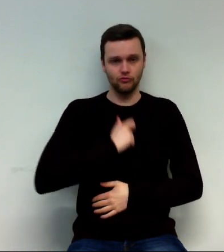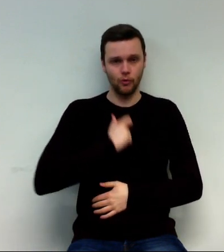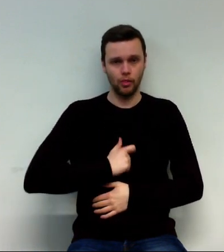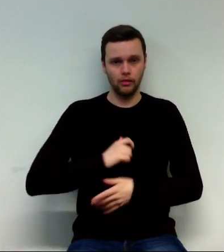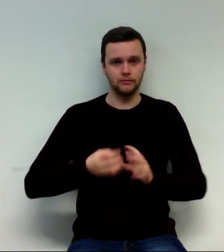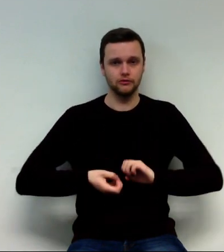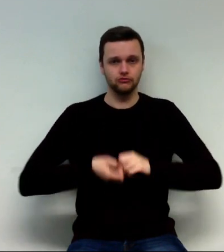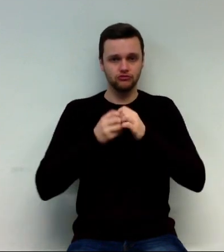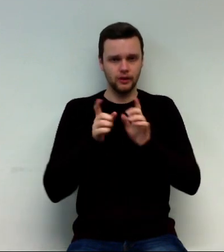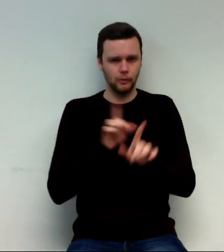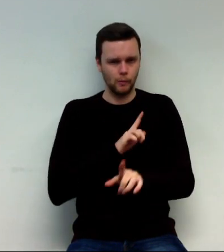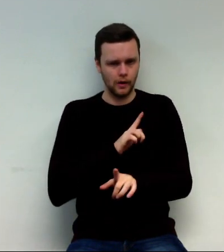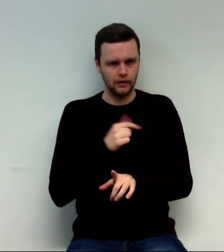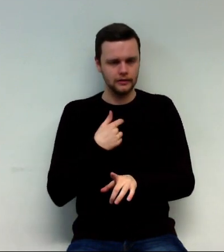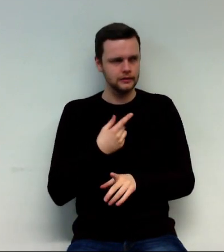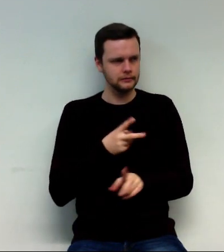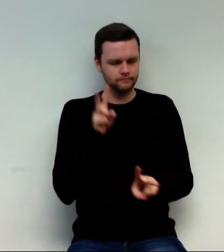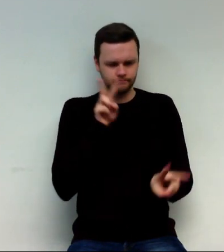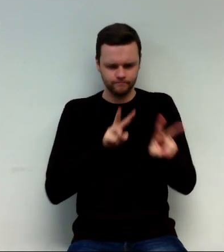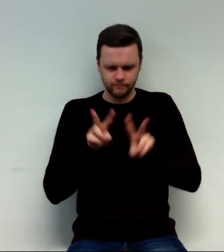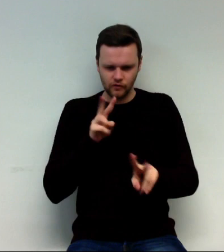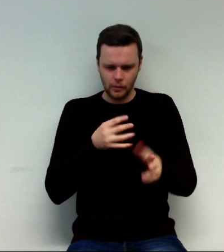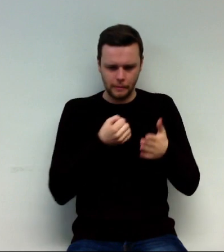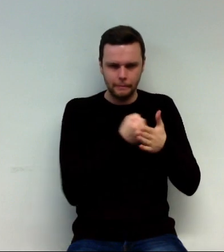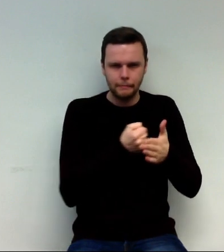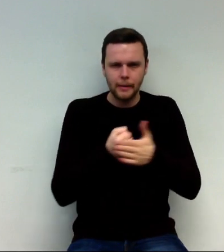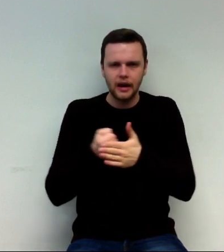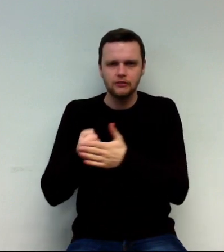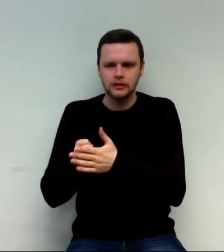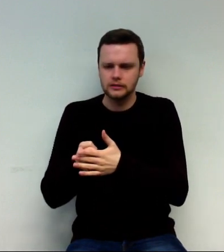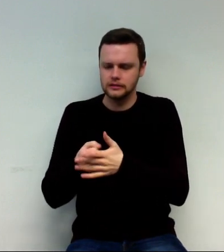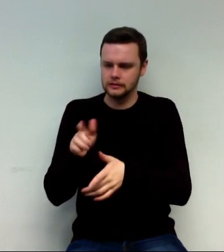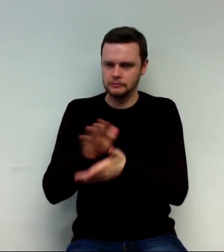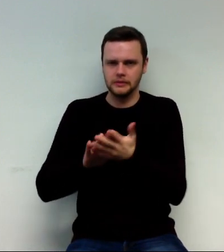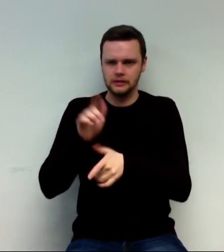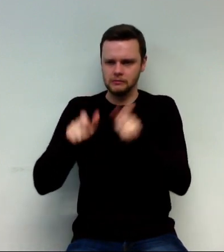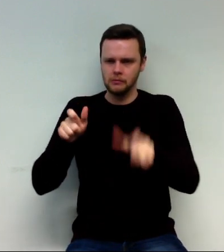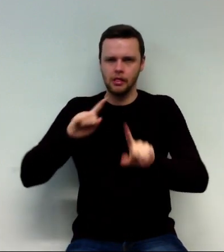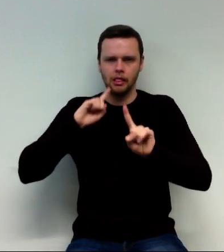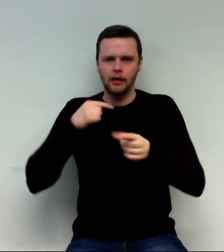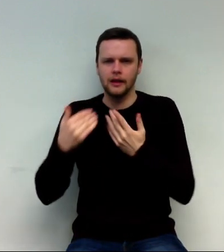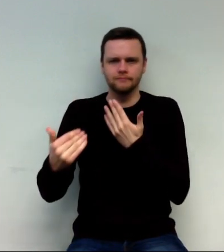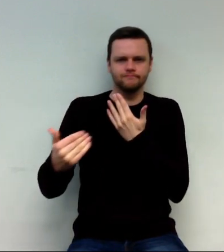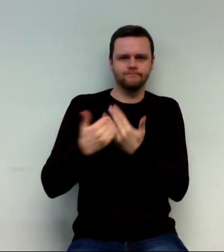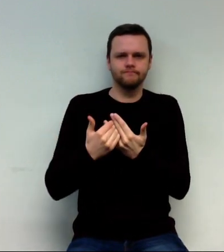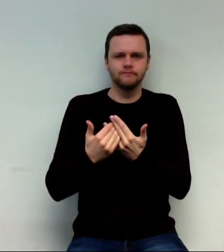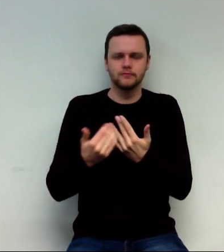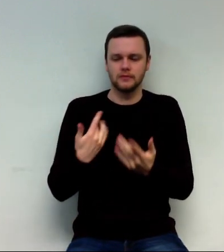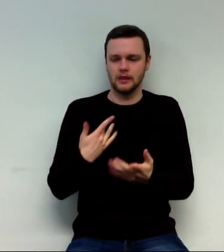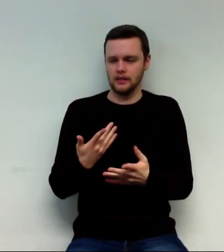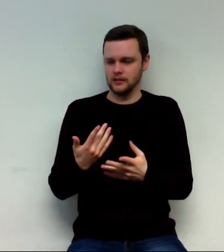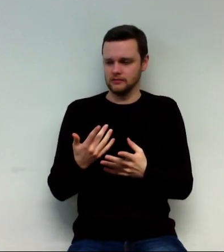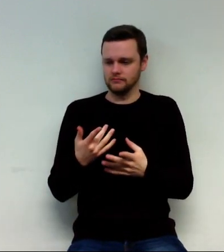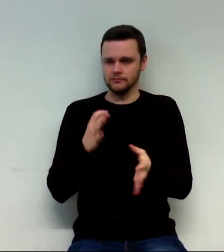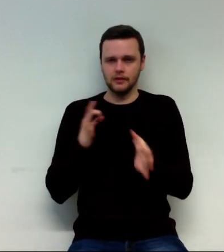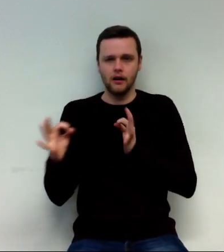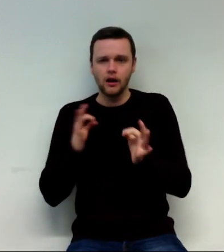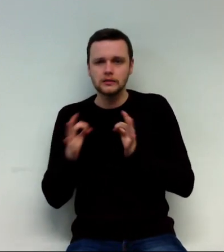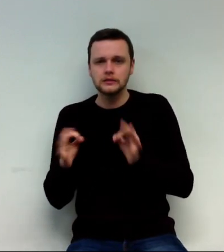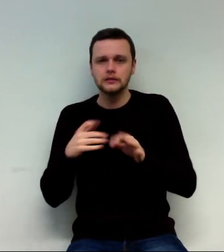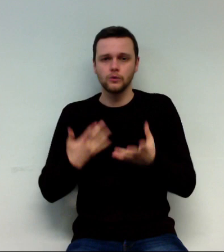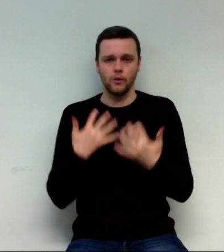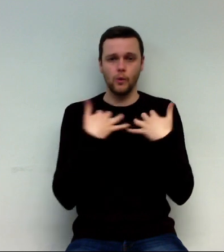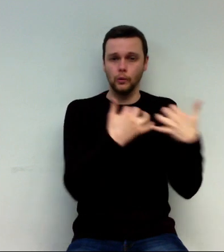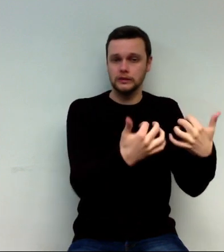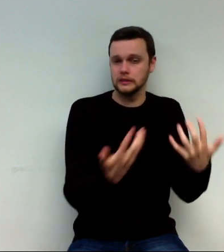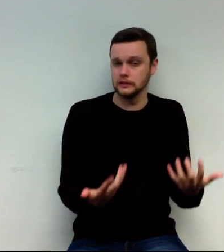created to look at what the barriers are that prevent people from being involved, either as participants or as audiences.